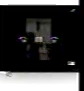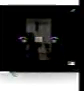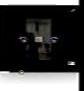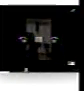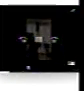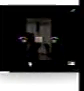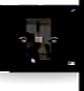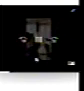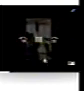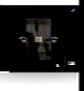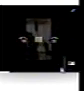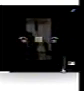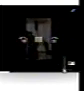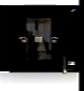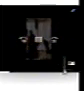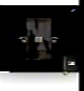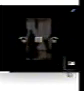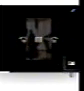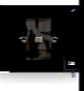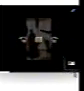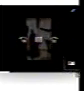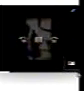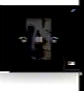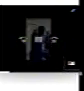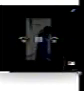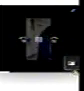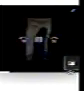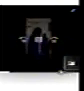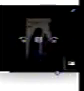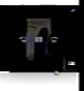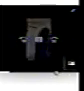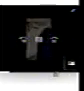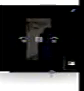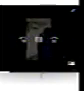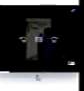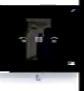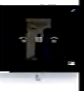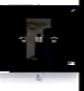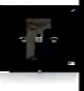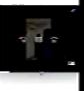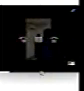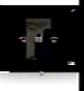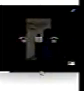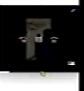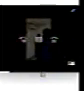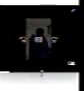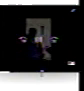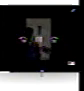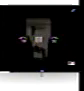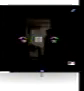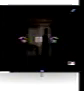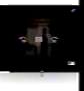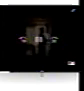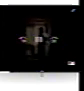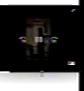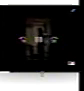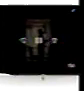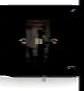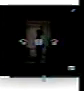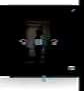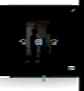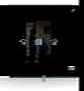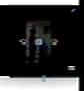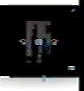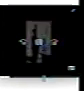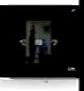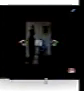control. Sometimes it's to distract. Sometimes it's to afflict. Sometimes